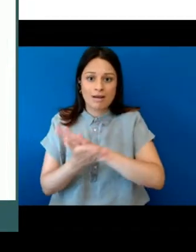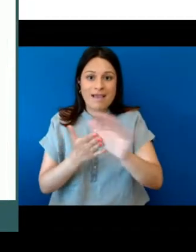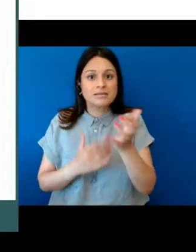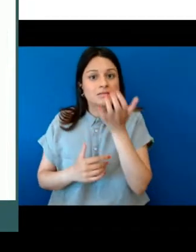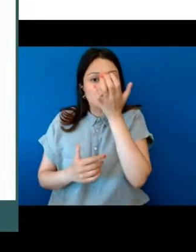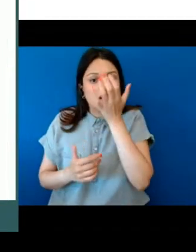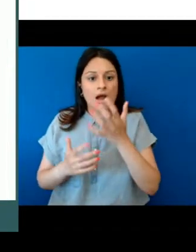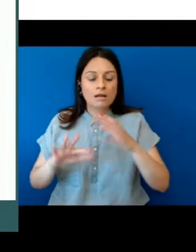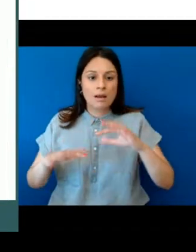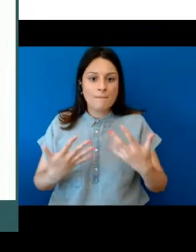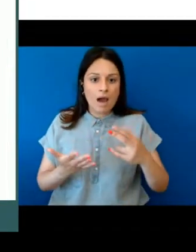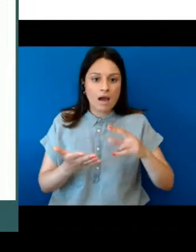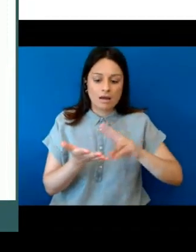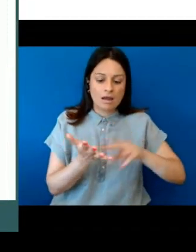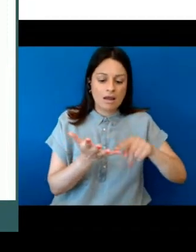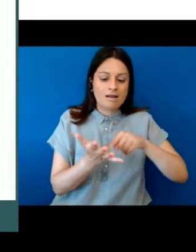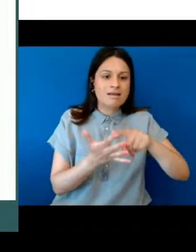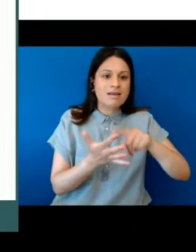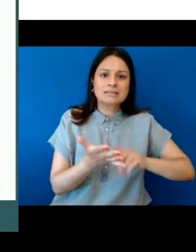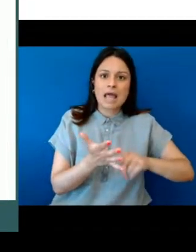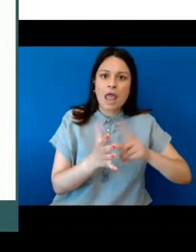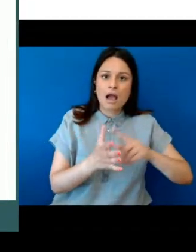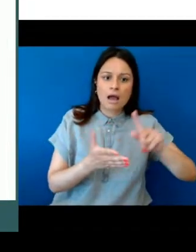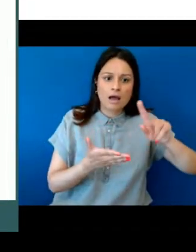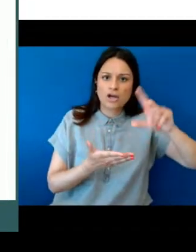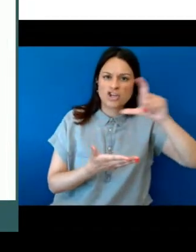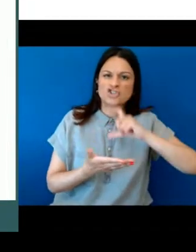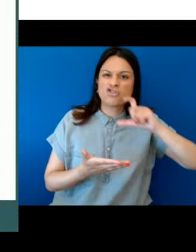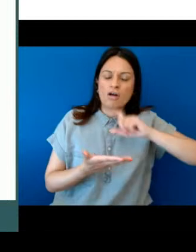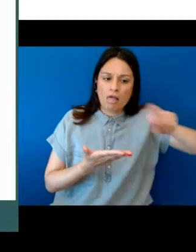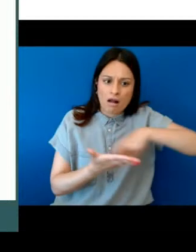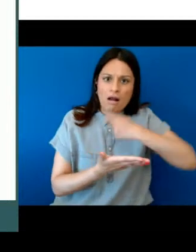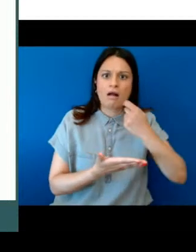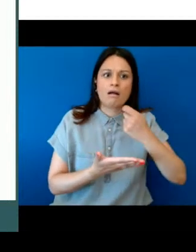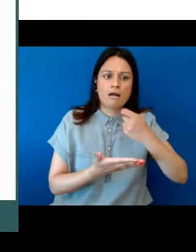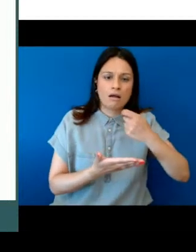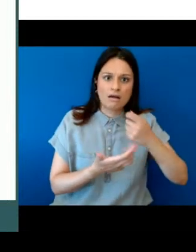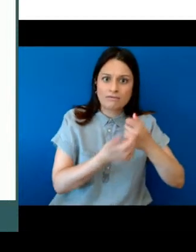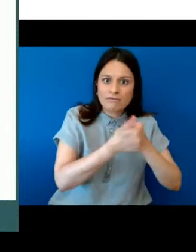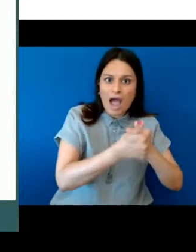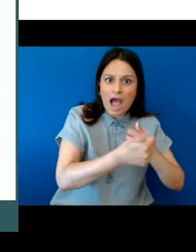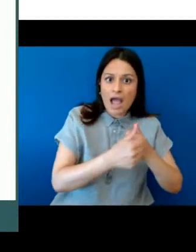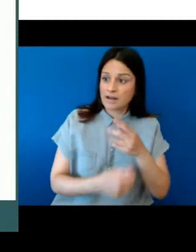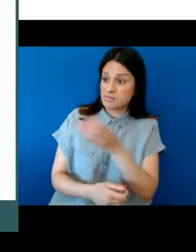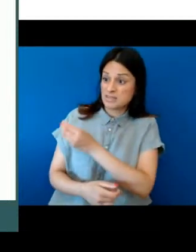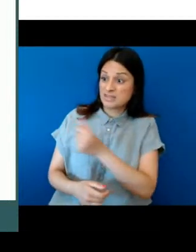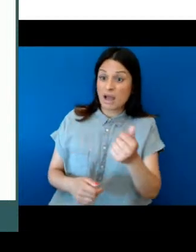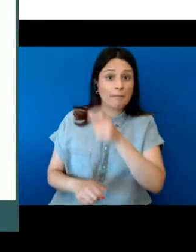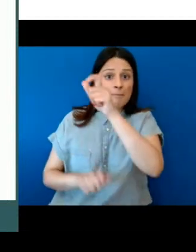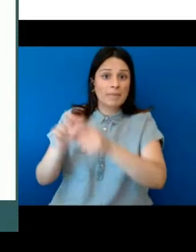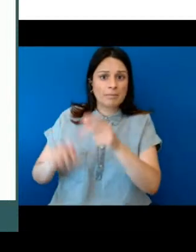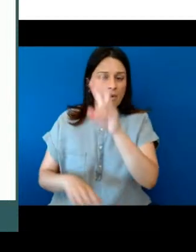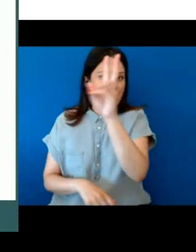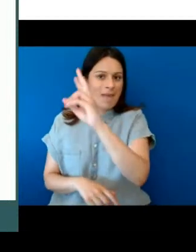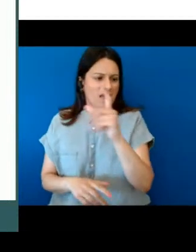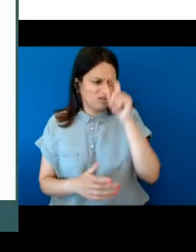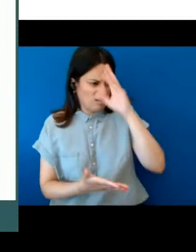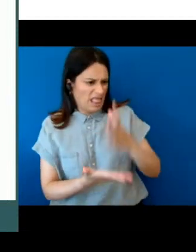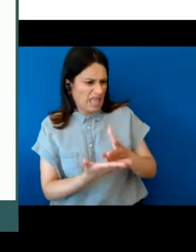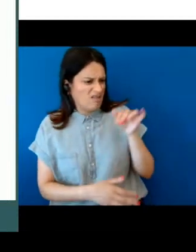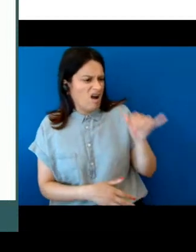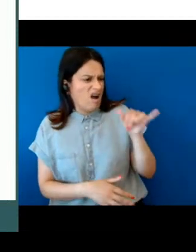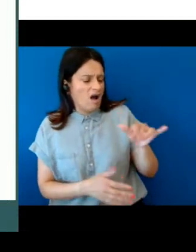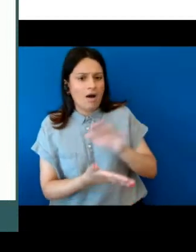and so forth, and they're not always believed by their parents, but it is a well-recognized